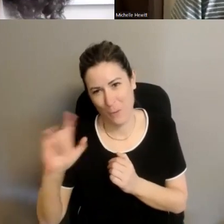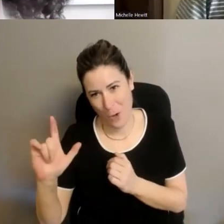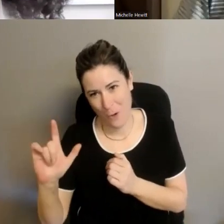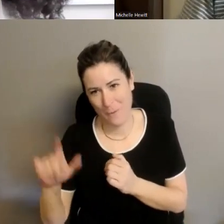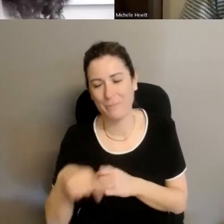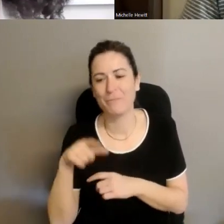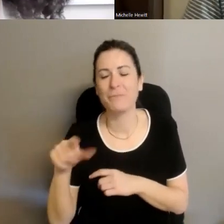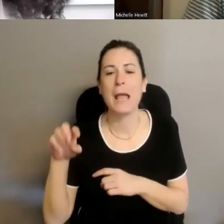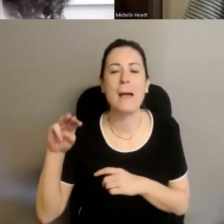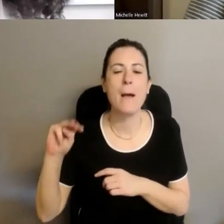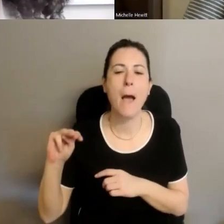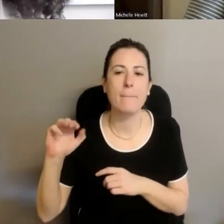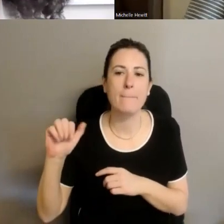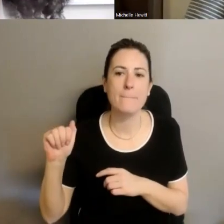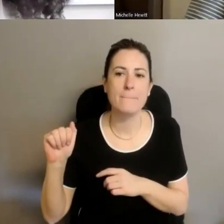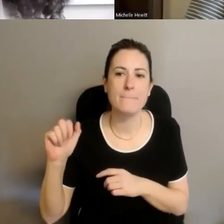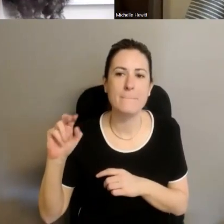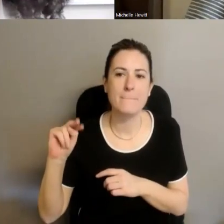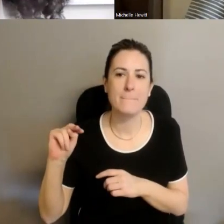who's retired now